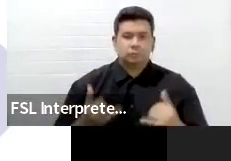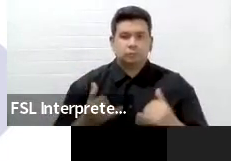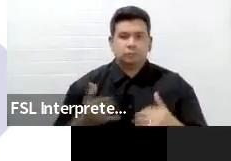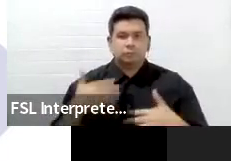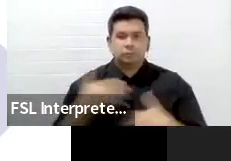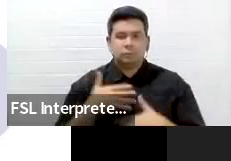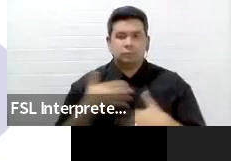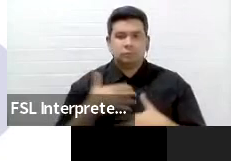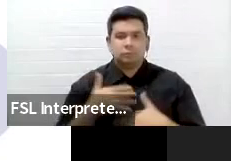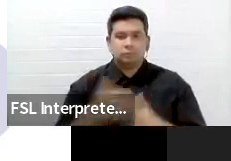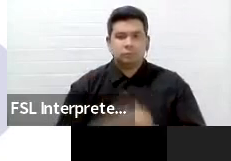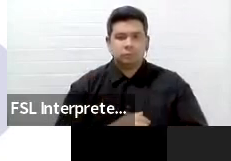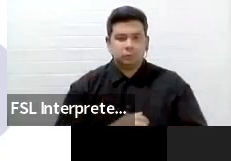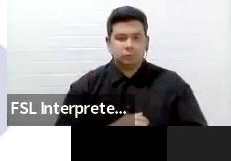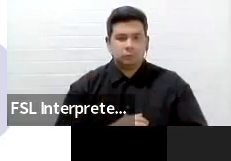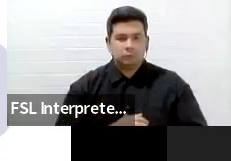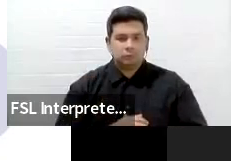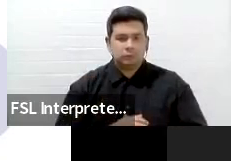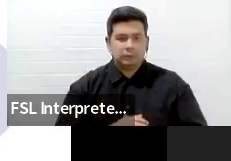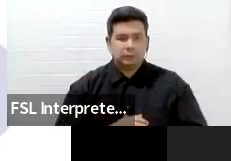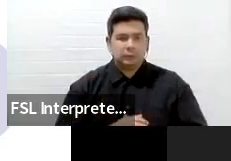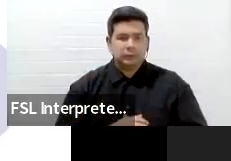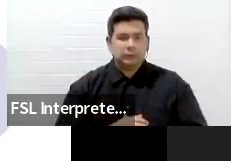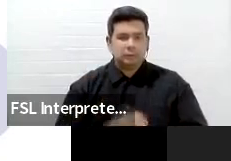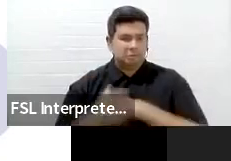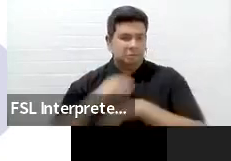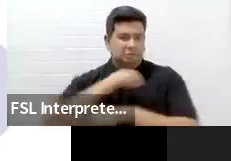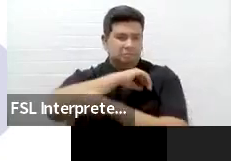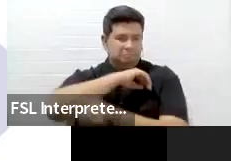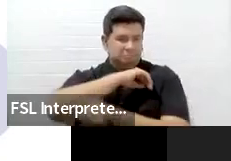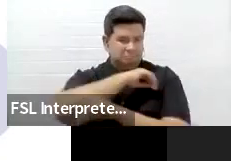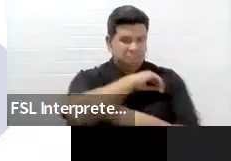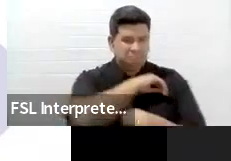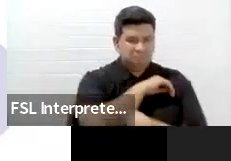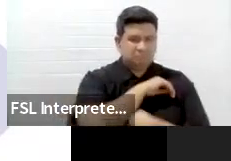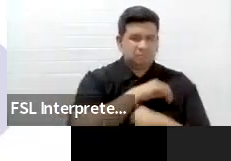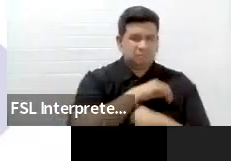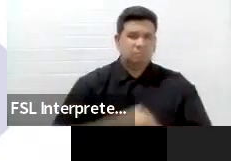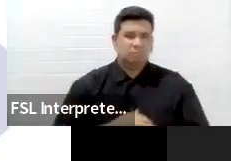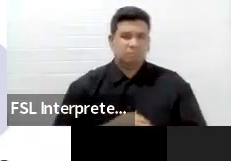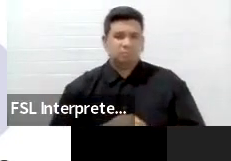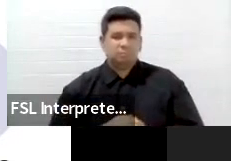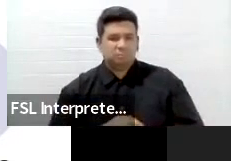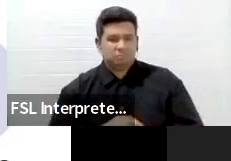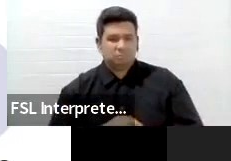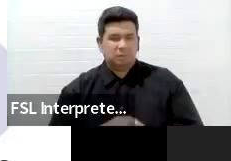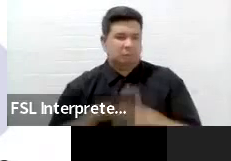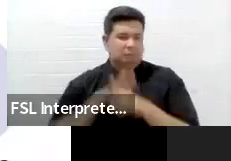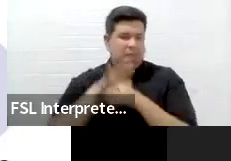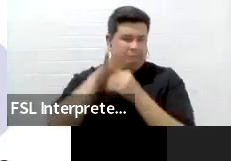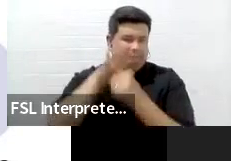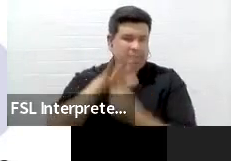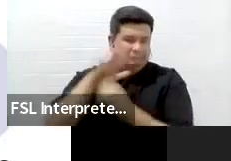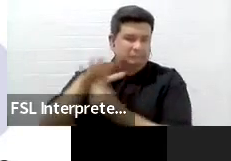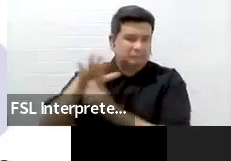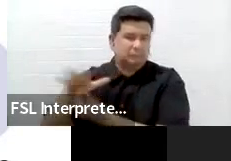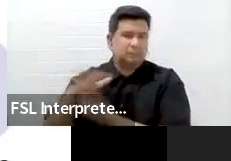ng mandarambong, the jingoists, the highwaymen, the oppressors, and all. And